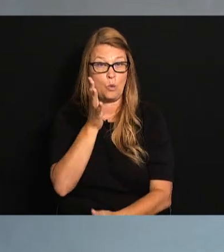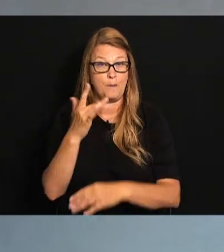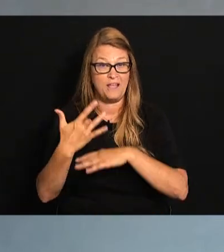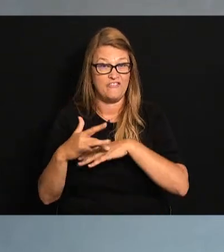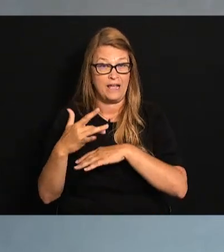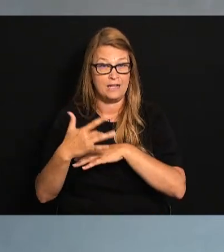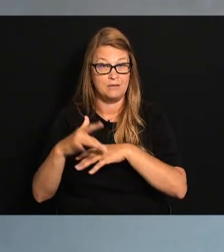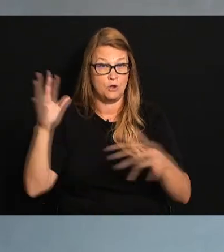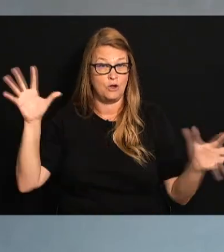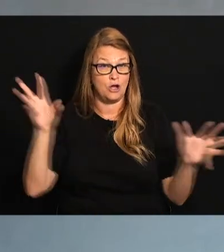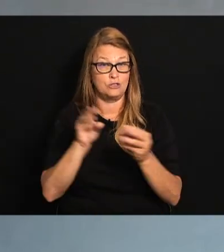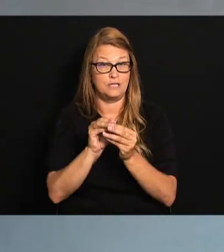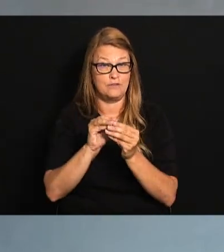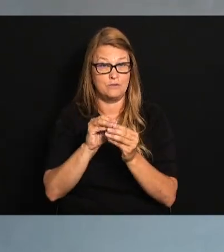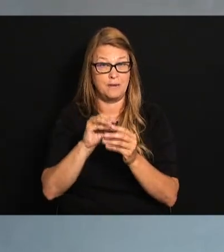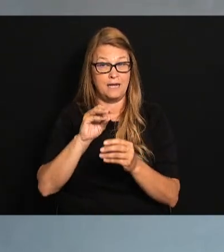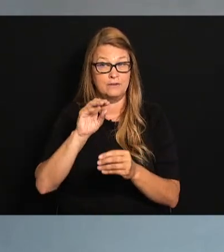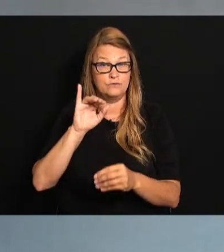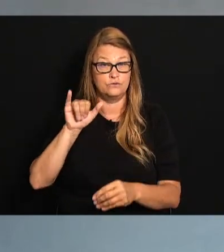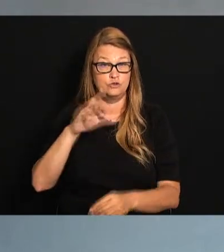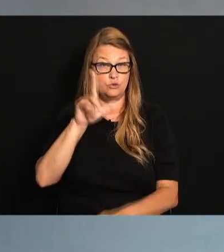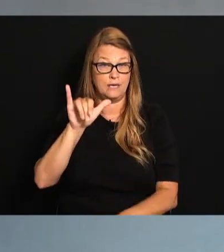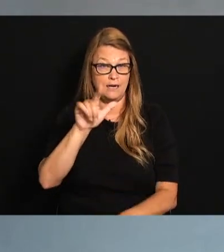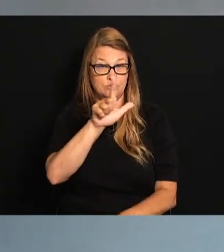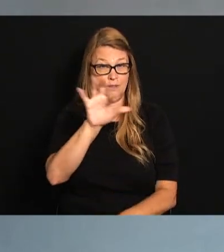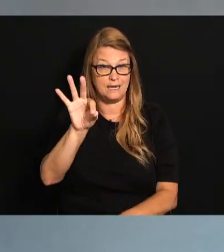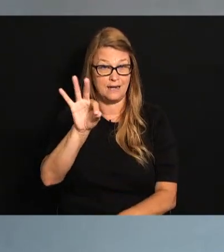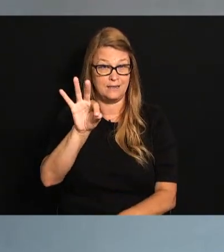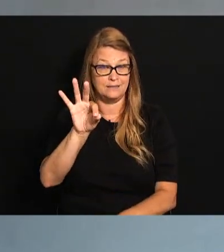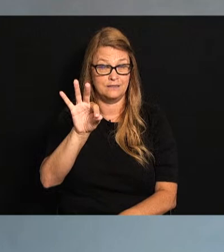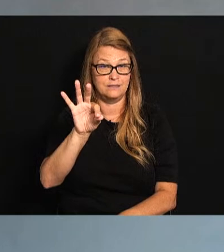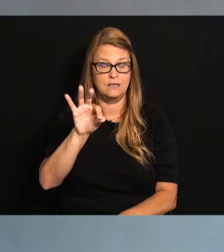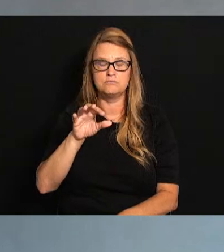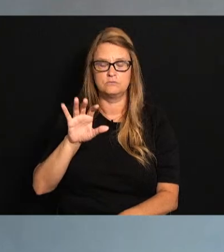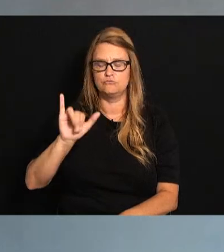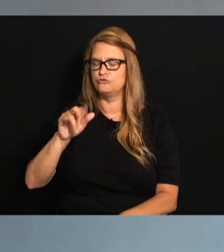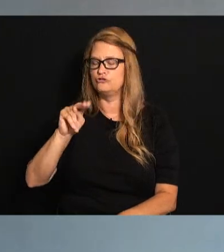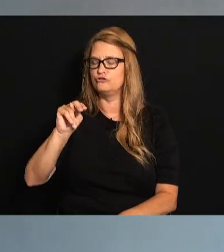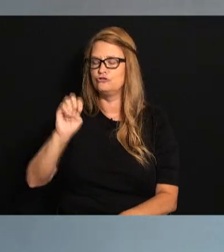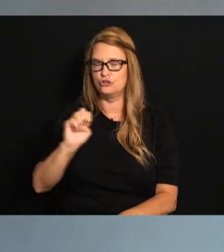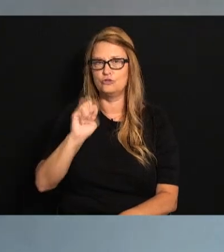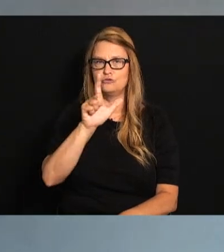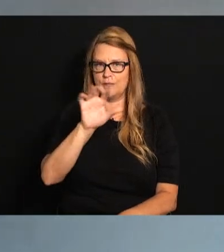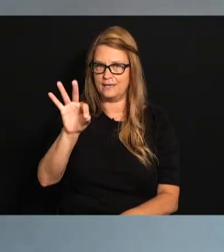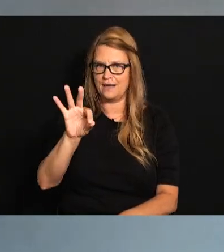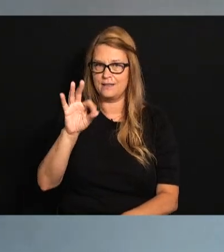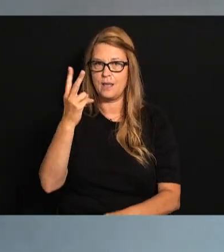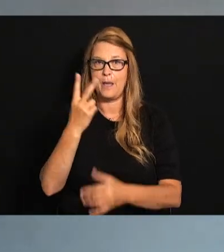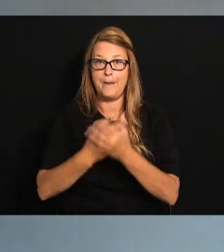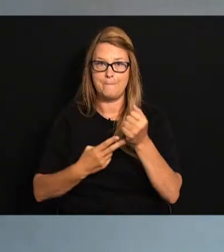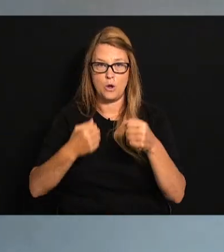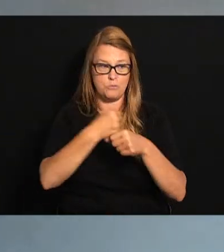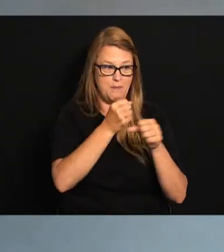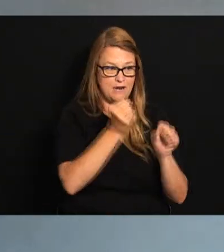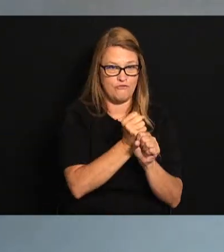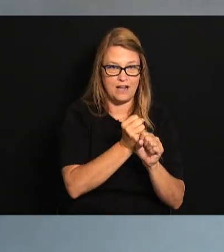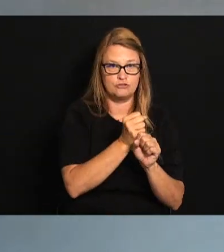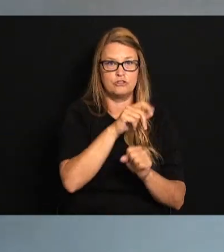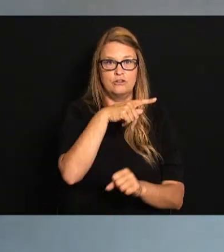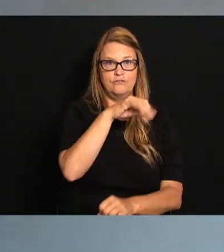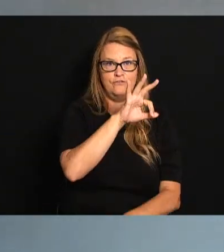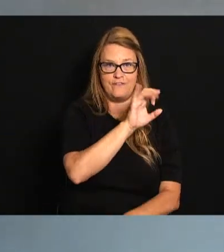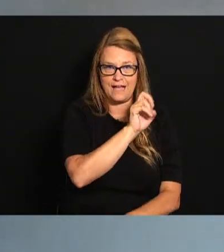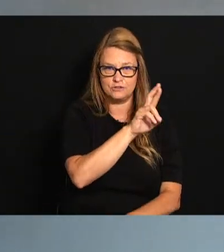in total by the 29th of June. Both manufacturers, Pfizer and Moderna,